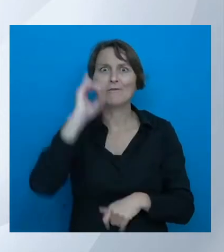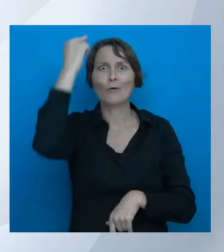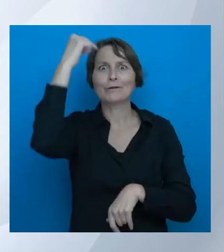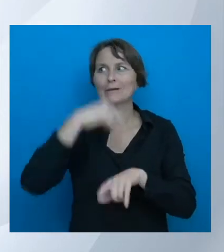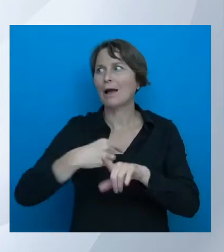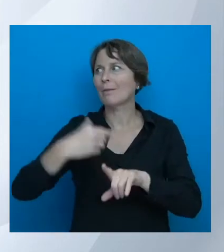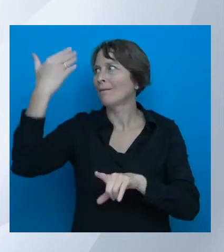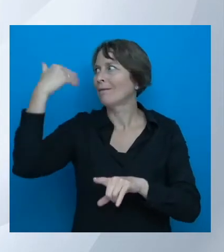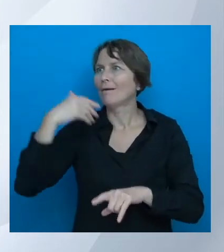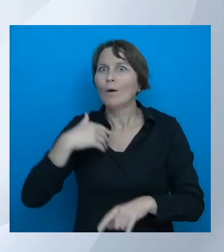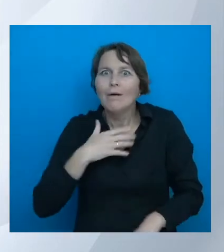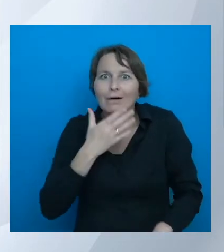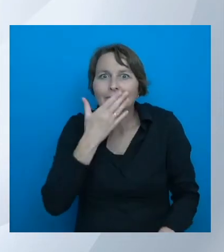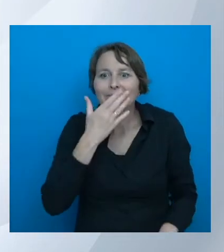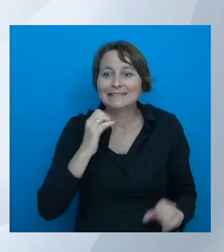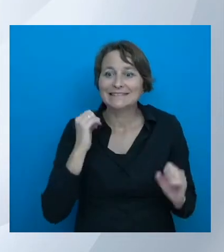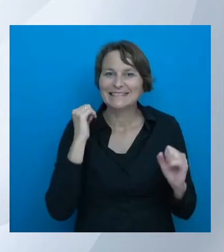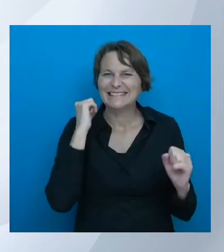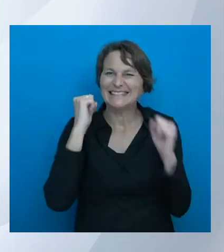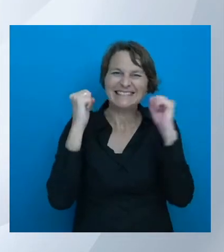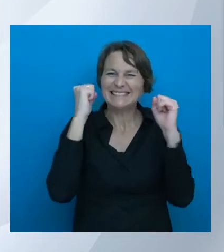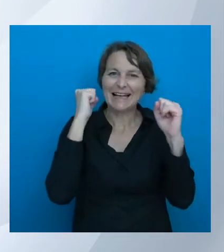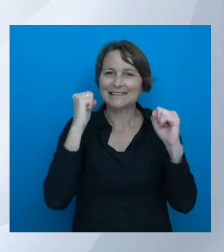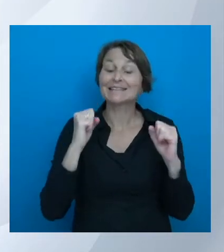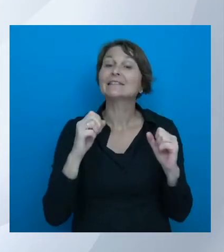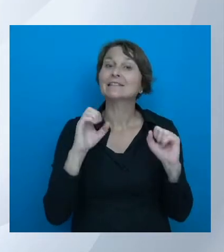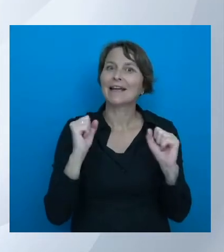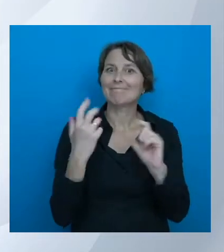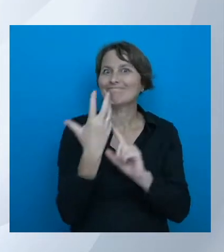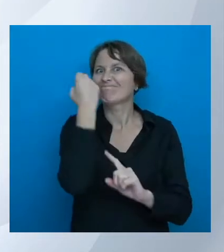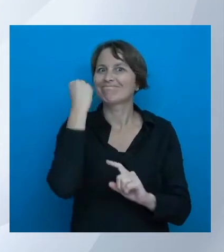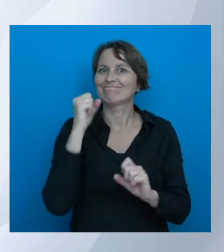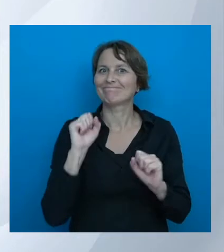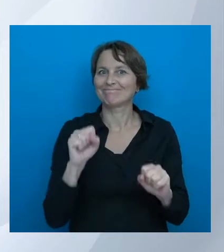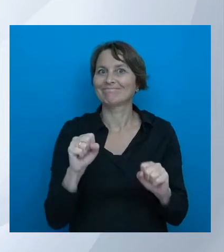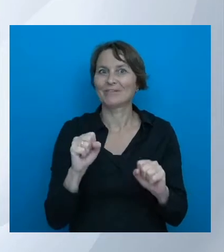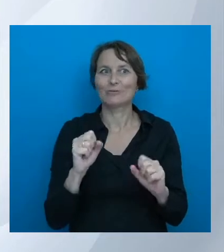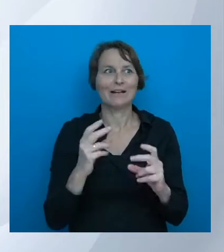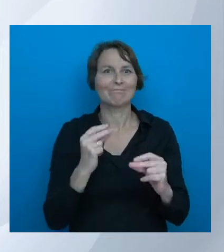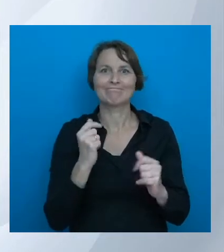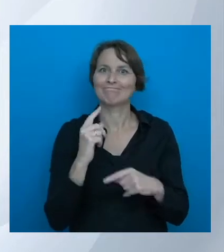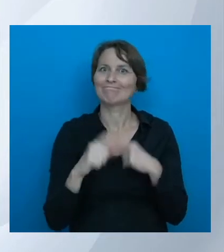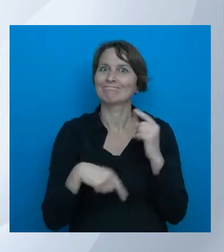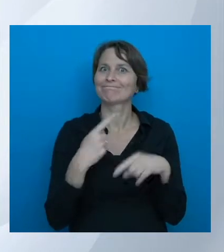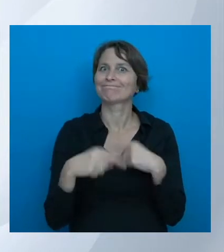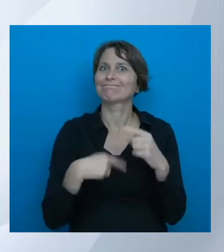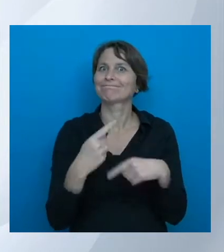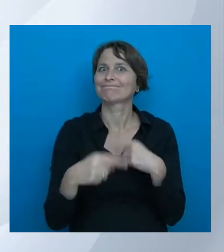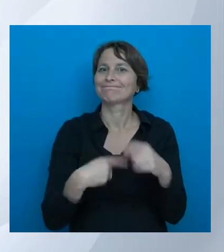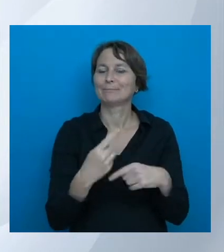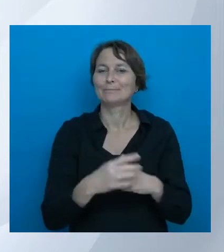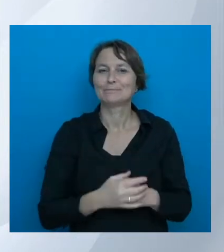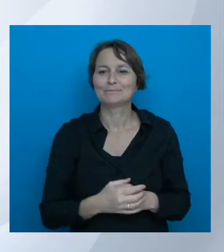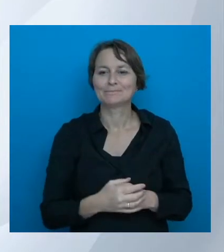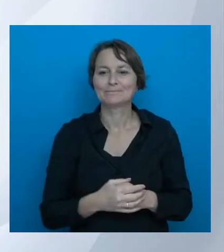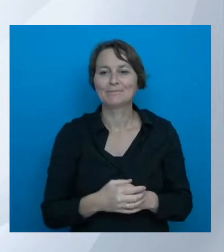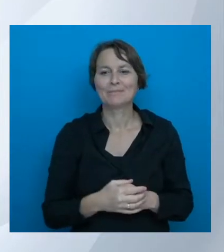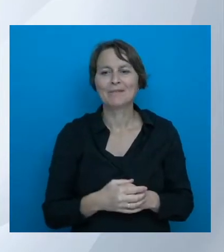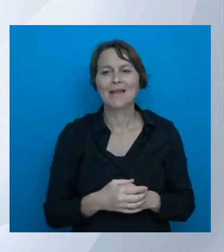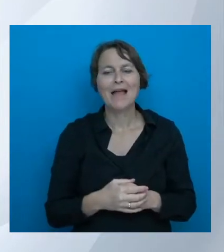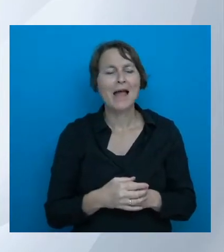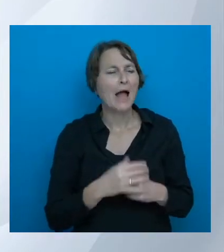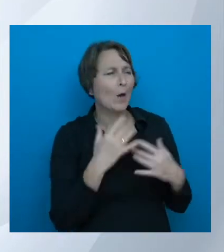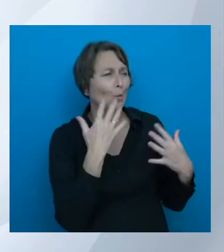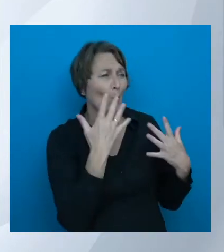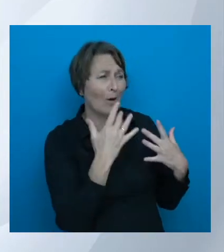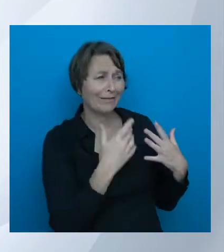real, yes, of actually getting something up and running. Does that ever wear off, I wonder? I hope not.